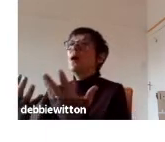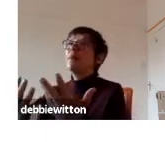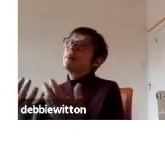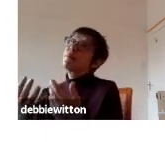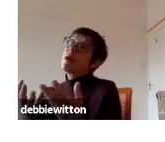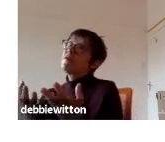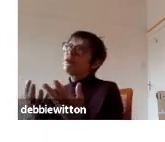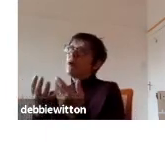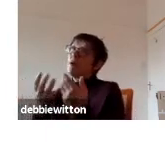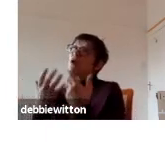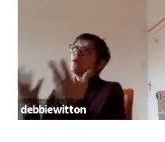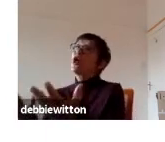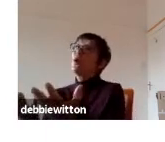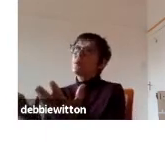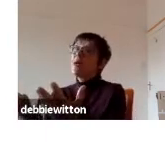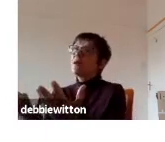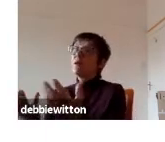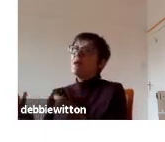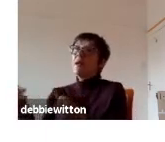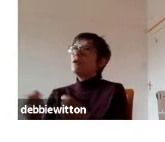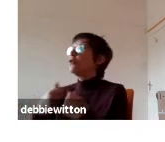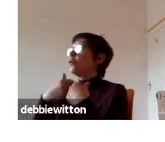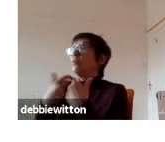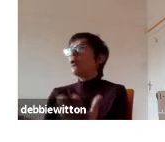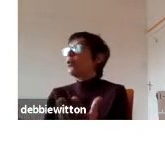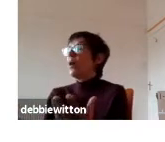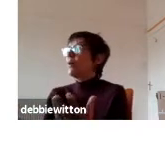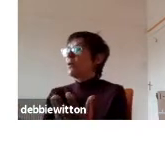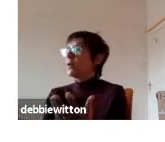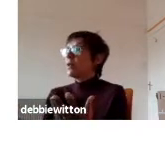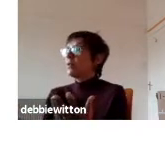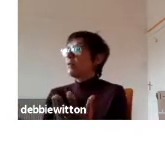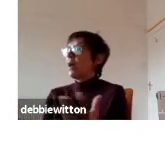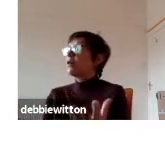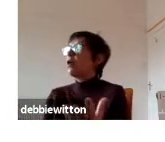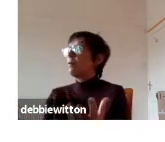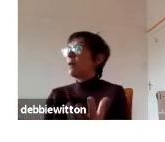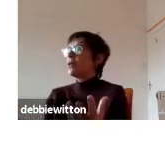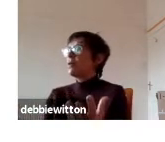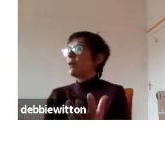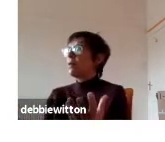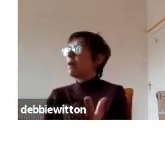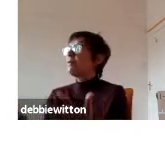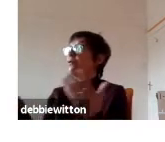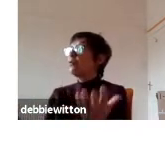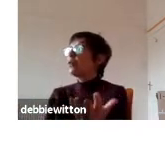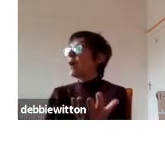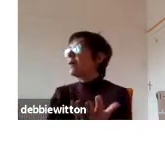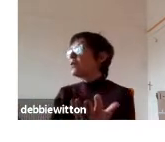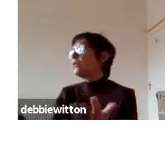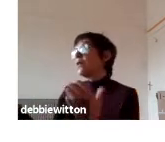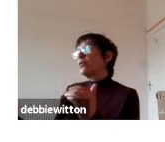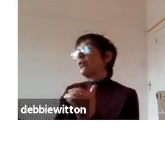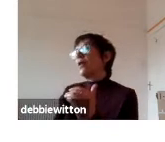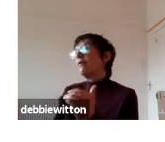you and platform, you and Co-op Cycle. You'll put a query on how you can't manage something on the platform, or can